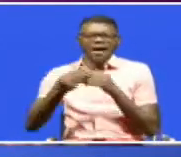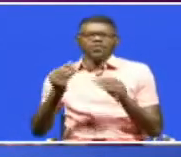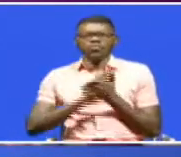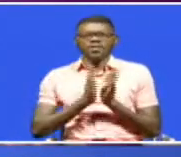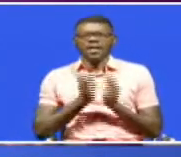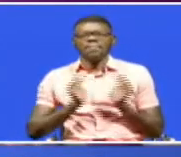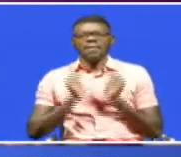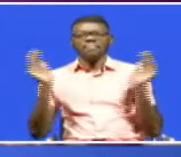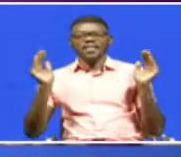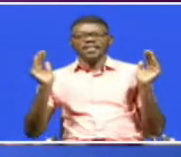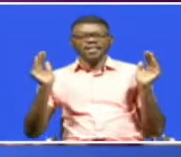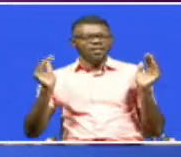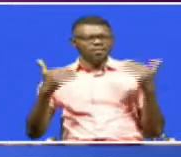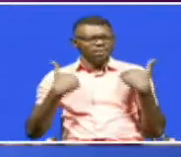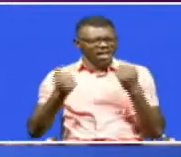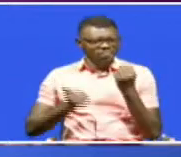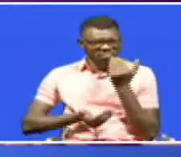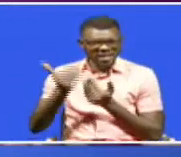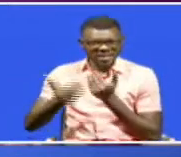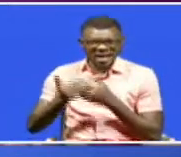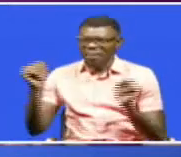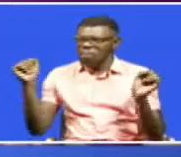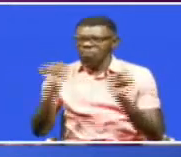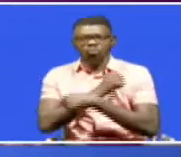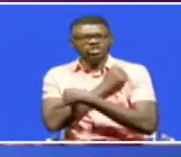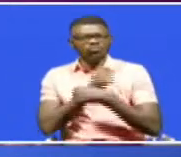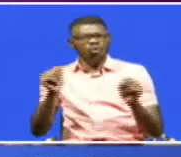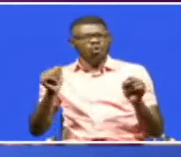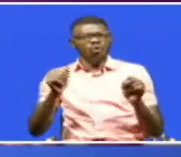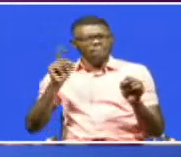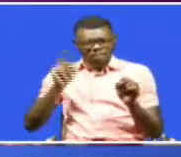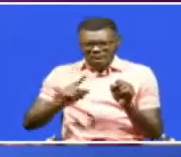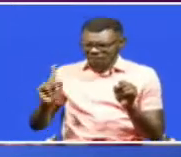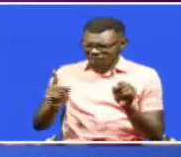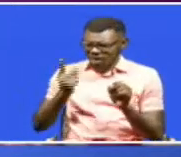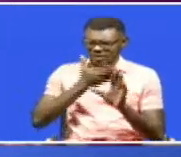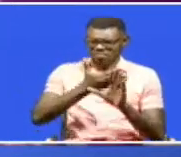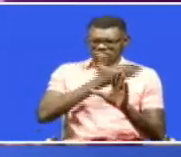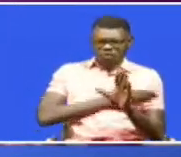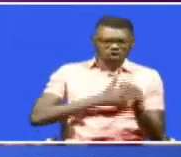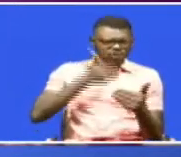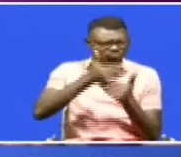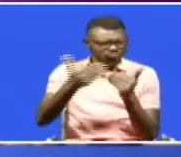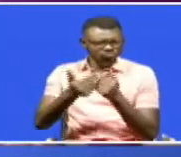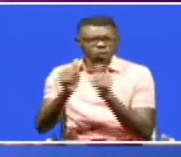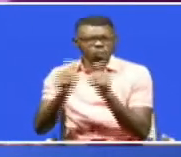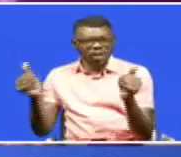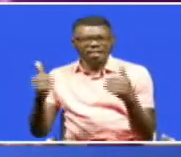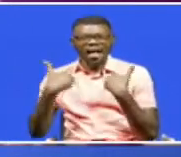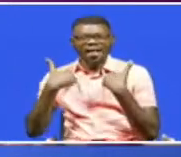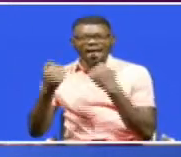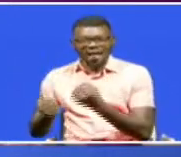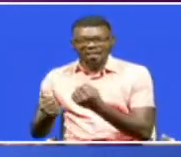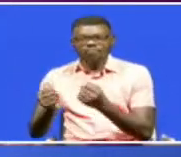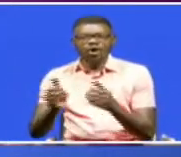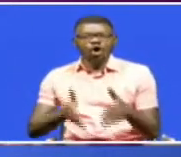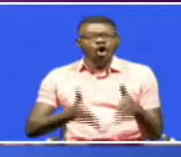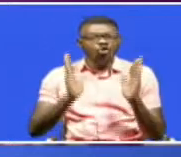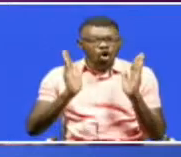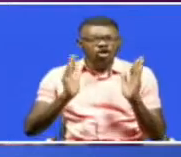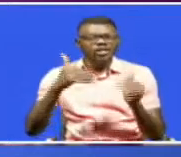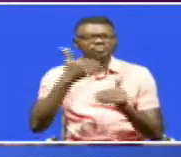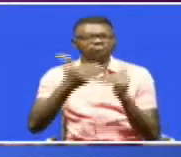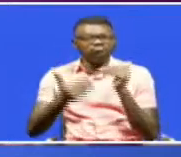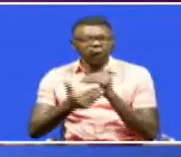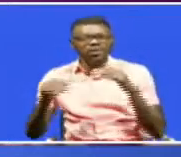you want universal healthcare, you cannot have it without proper infrastructure, you know, whether it's a health infrastructure or whether it's roads that ensure